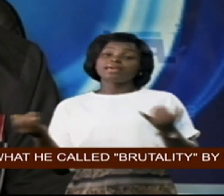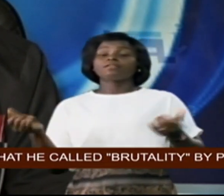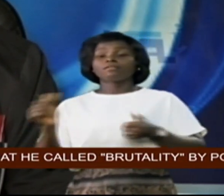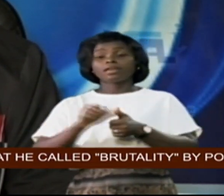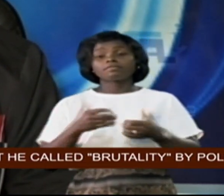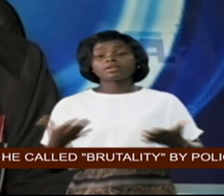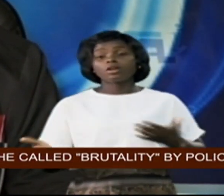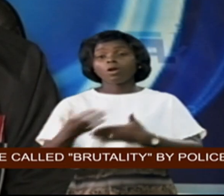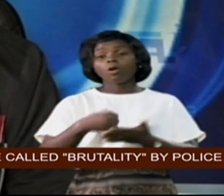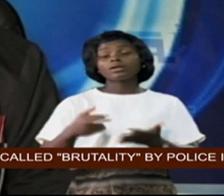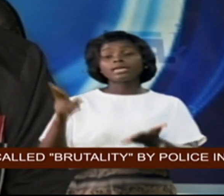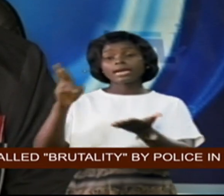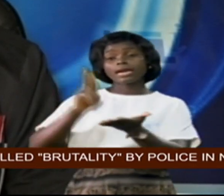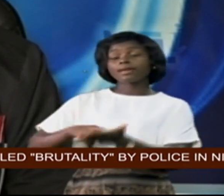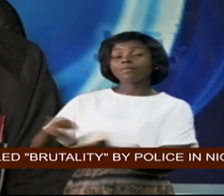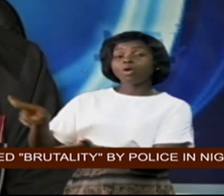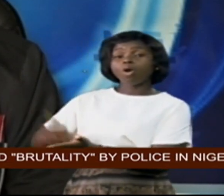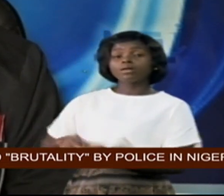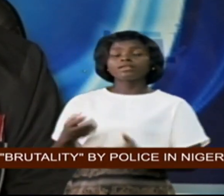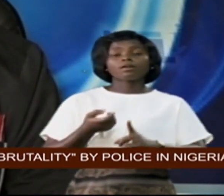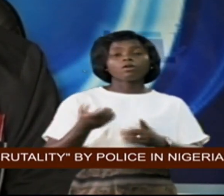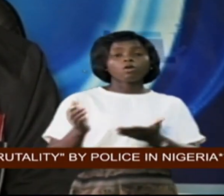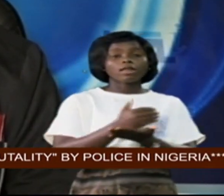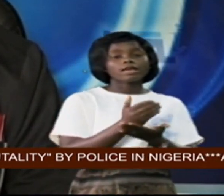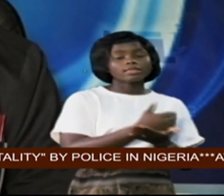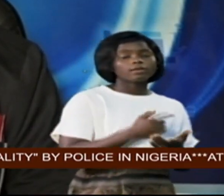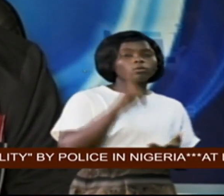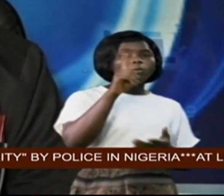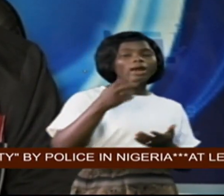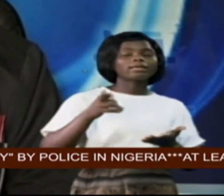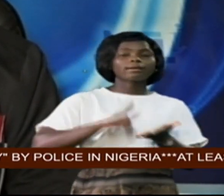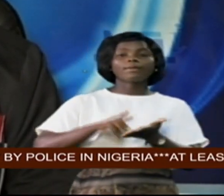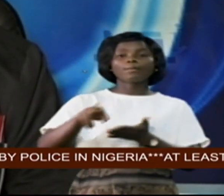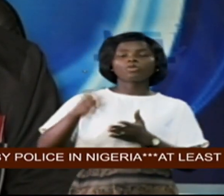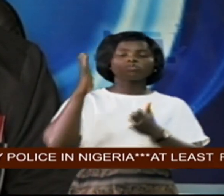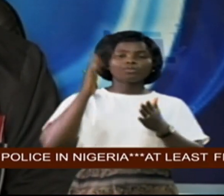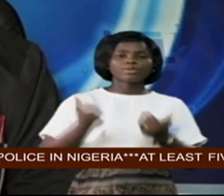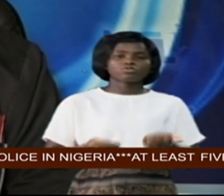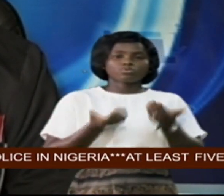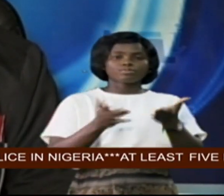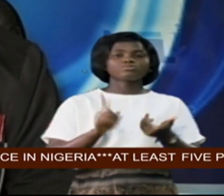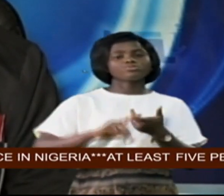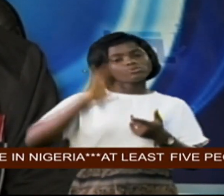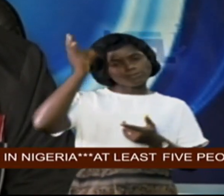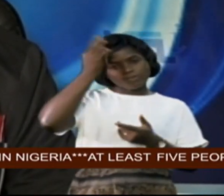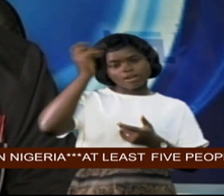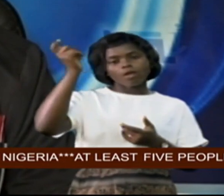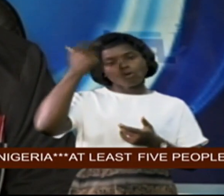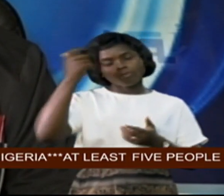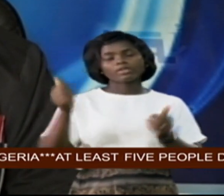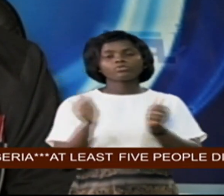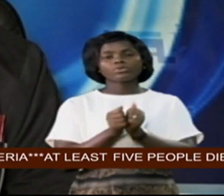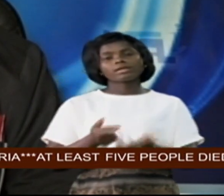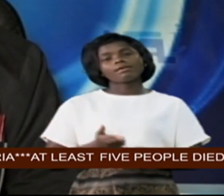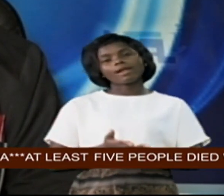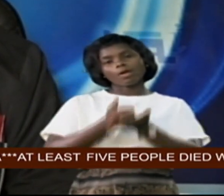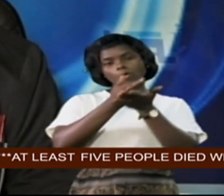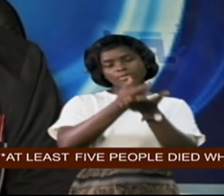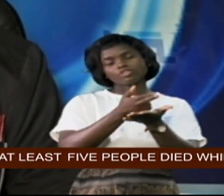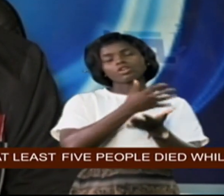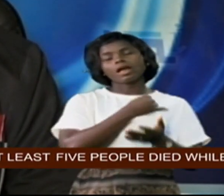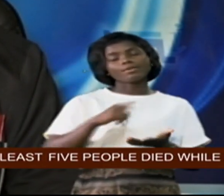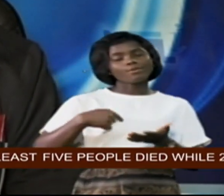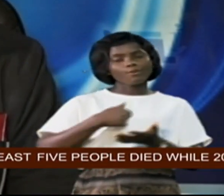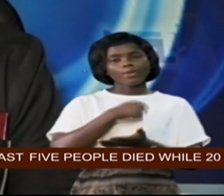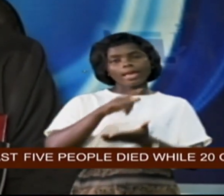reports of the various panels will be collated. One report will be submitted to the federal government and with recommendations, and we believe